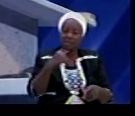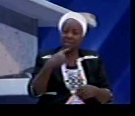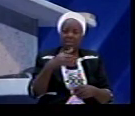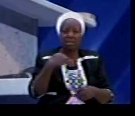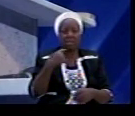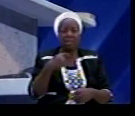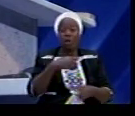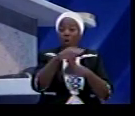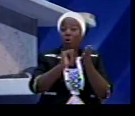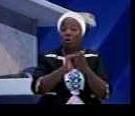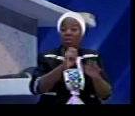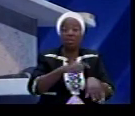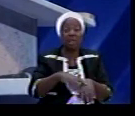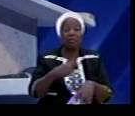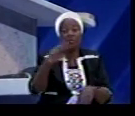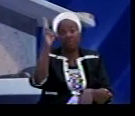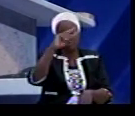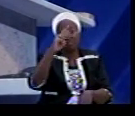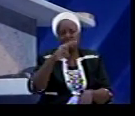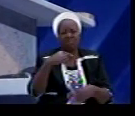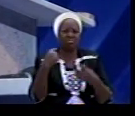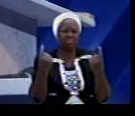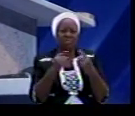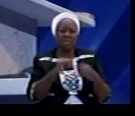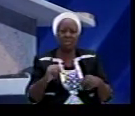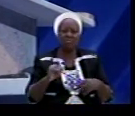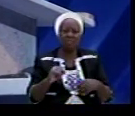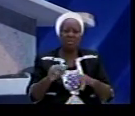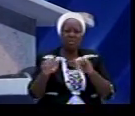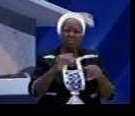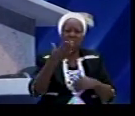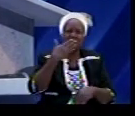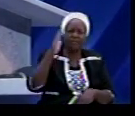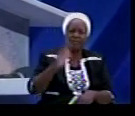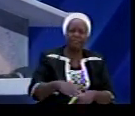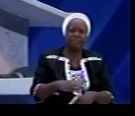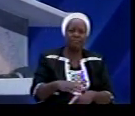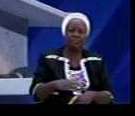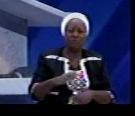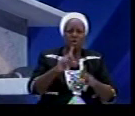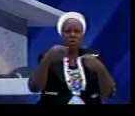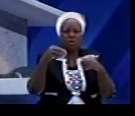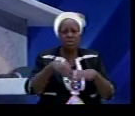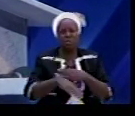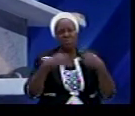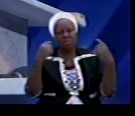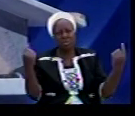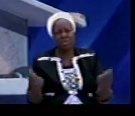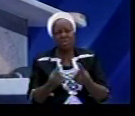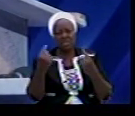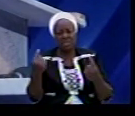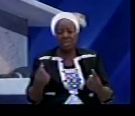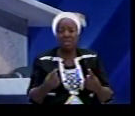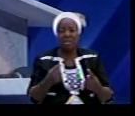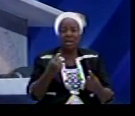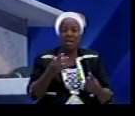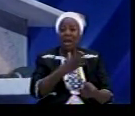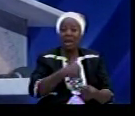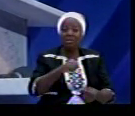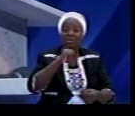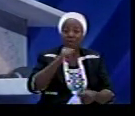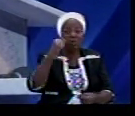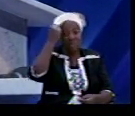ignorance, sinning, doing evil, committing sin, and not thinking of